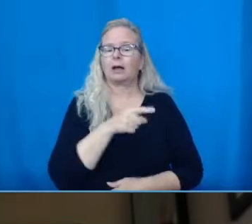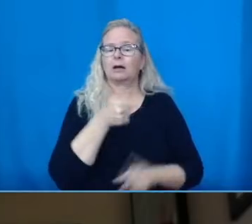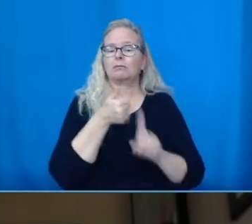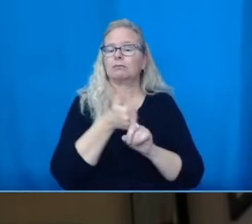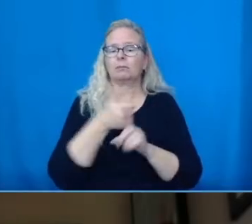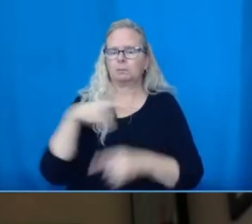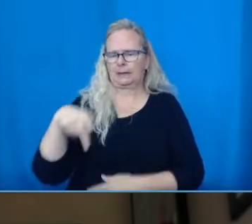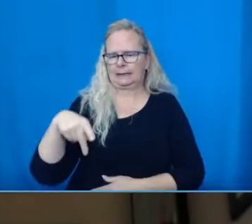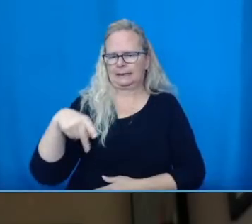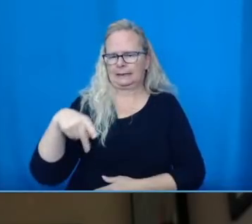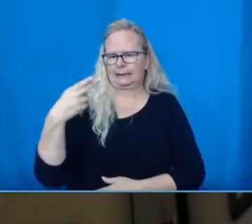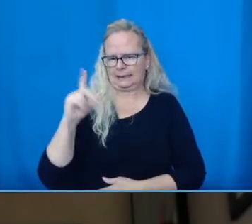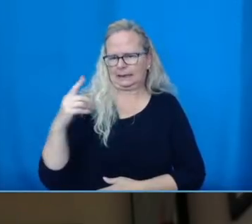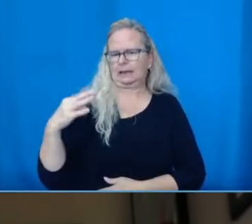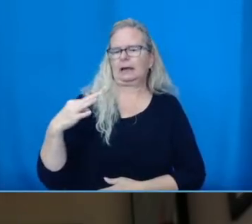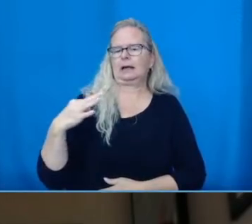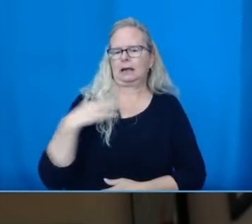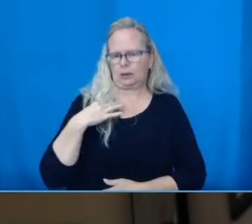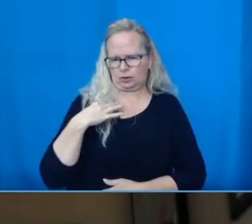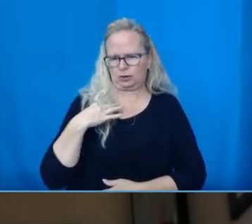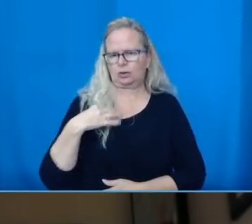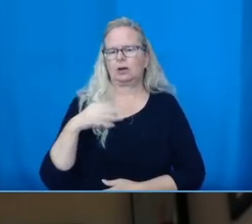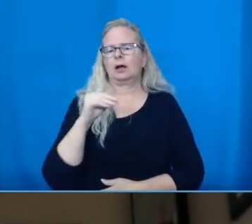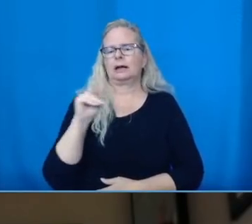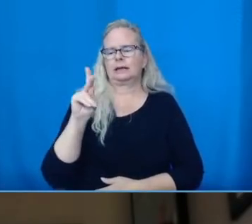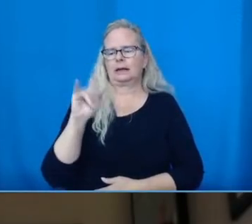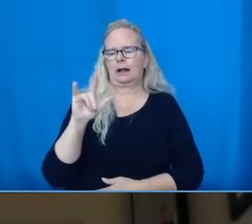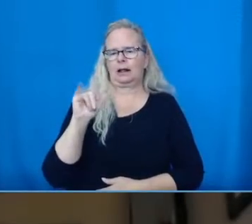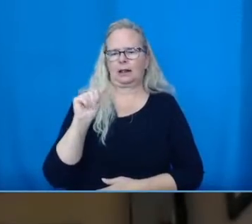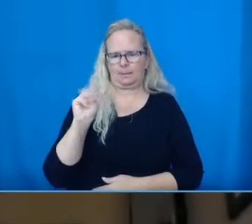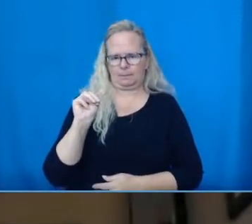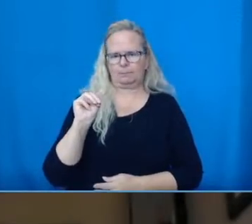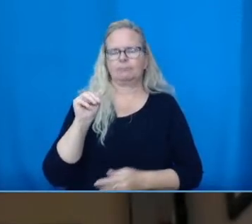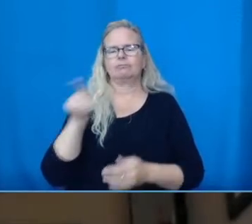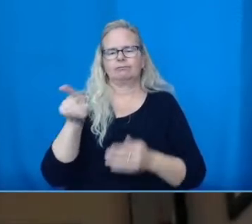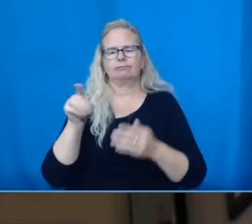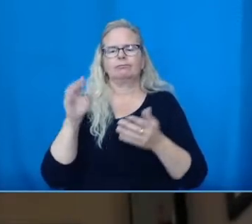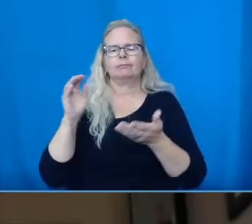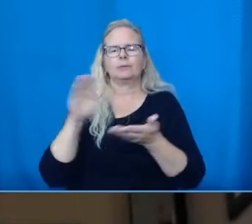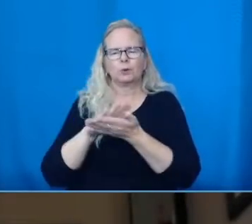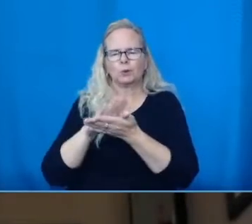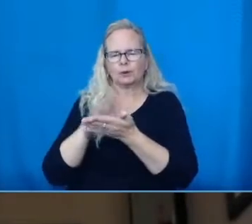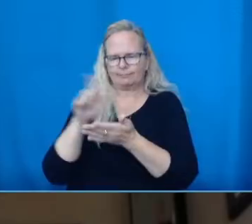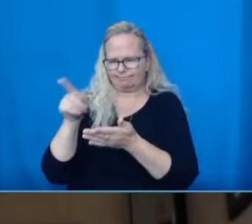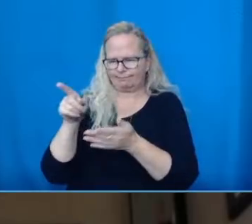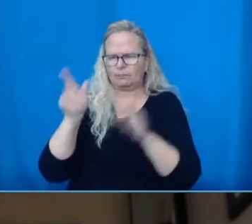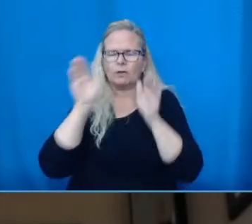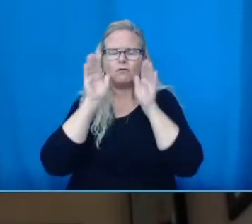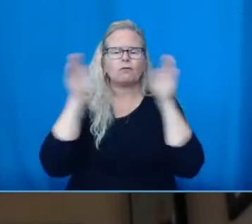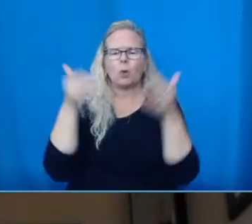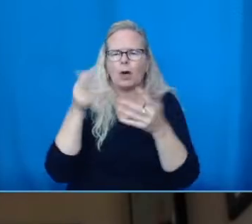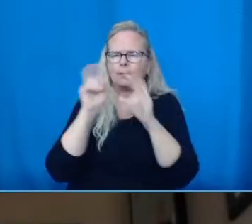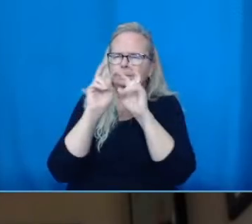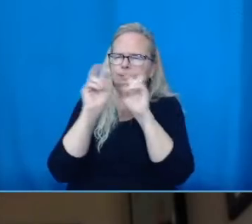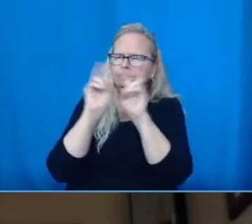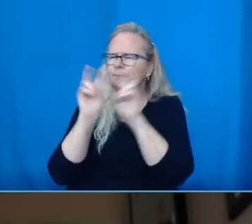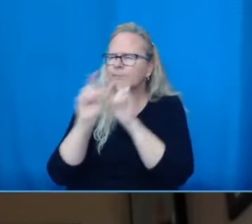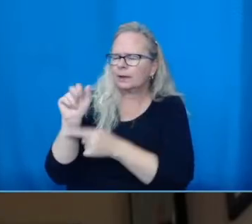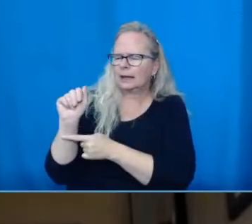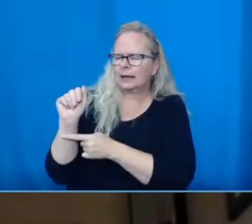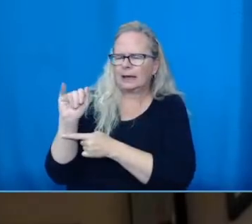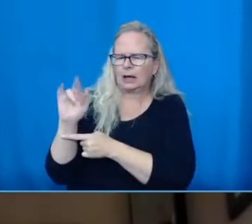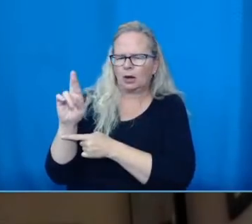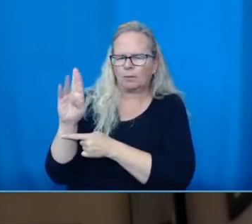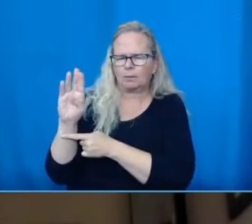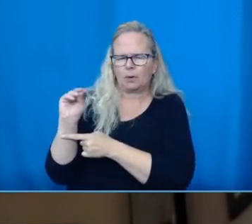this pandemic to help our society understand the nature of airborne transmission and why it is crucial we enact policies and